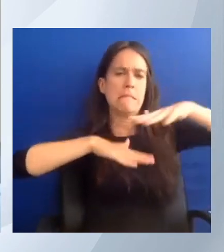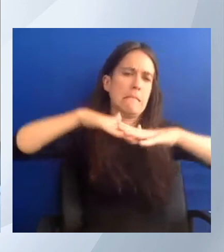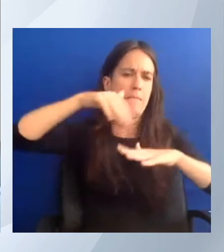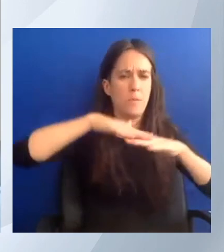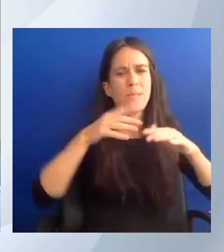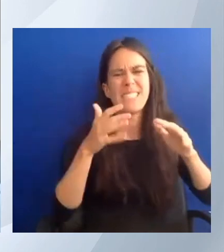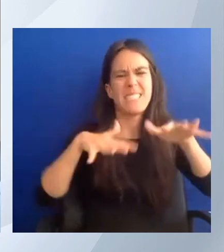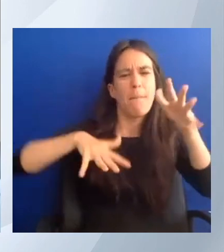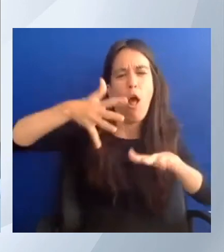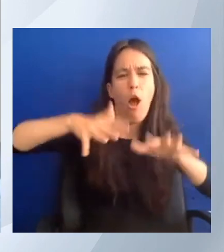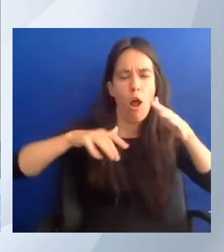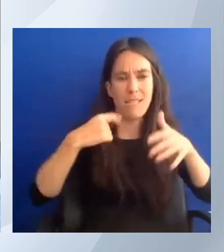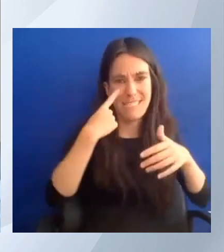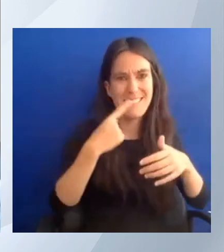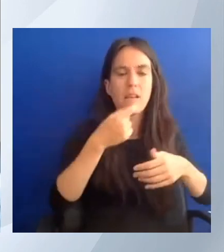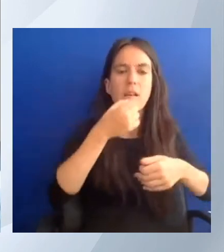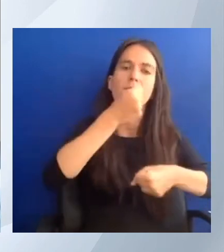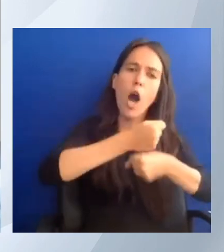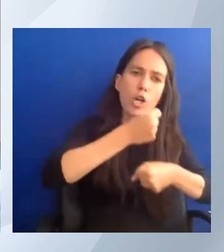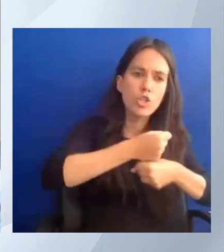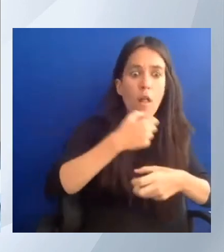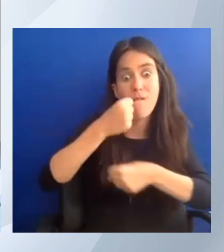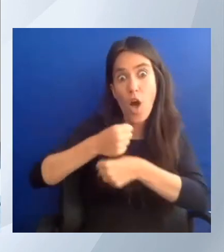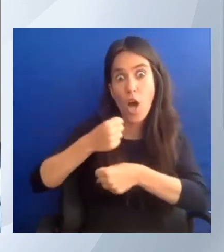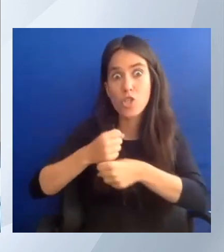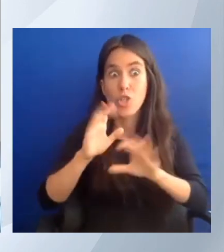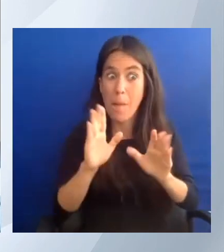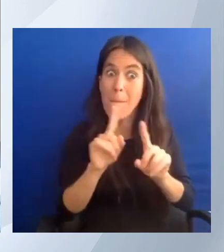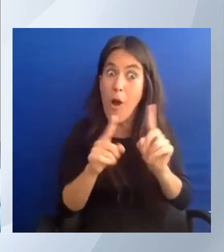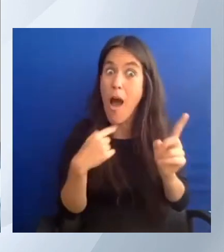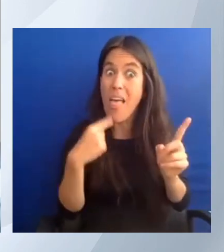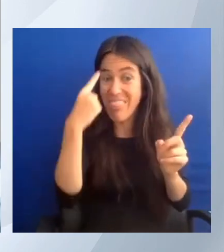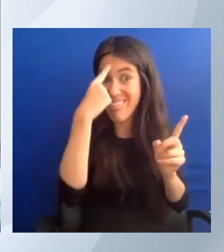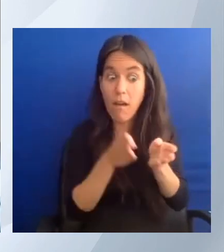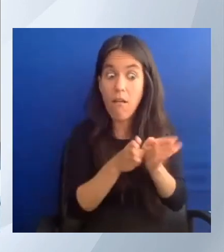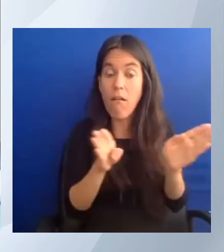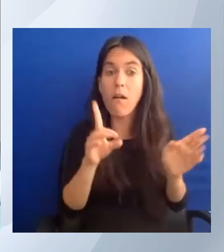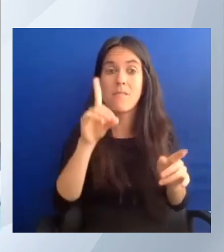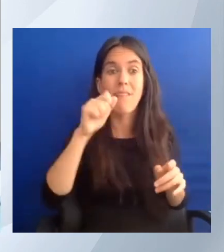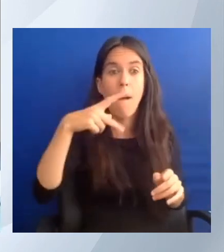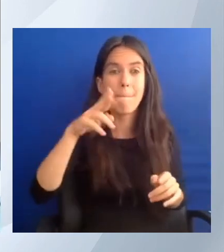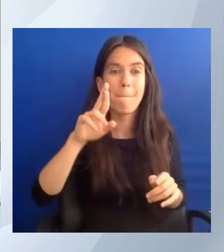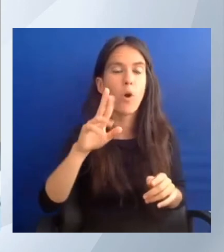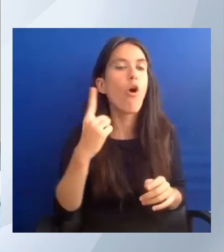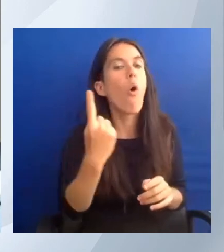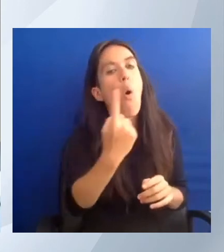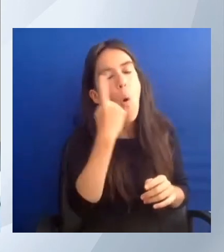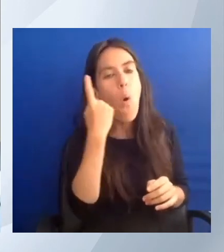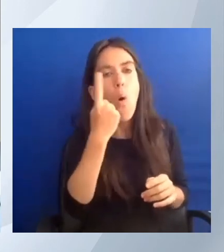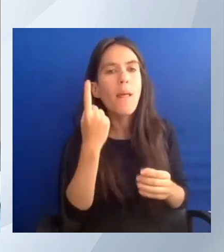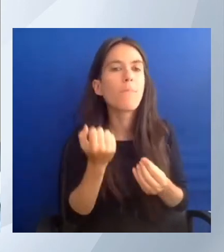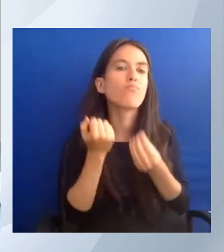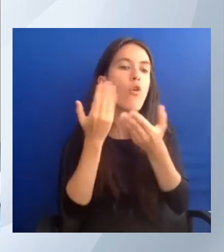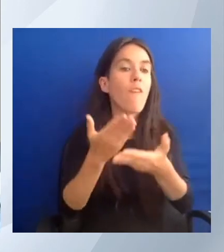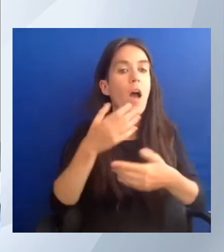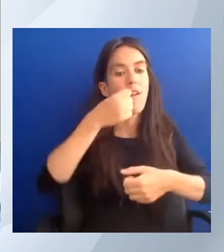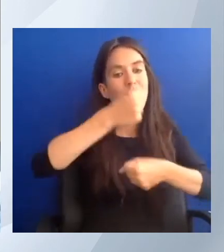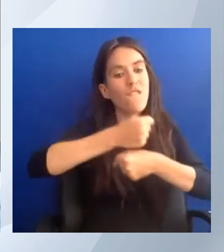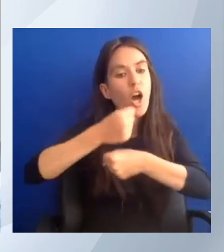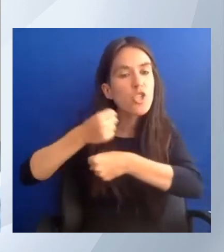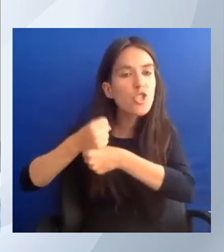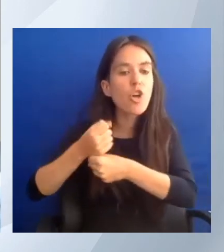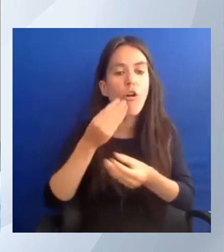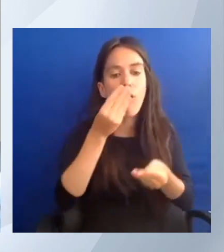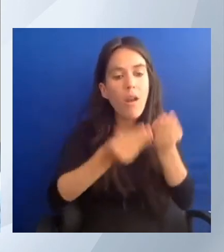some functionalities. But if you see Dapr is not only providing you the functionality and features of